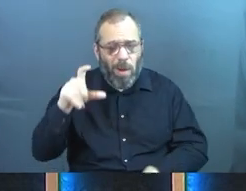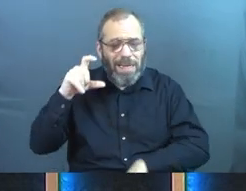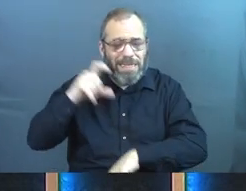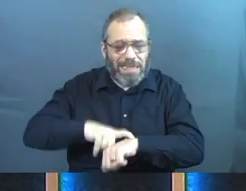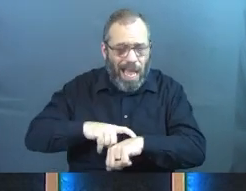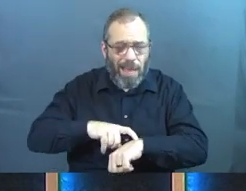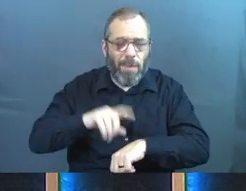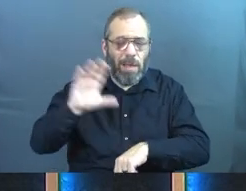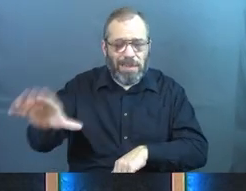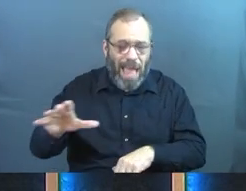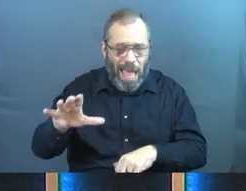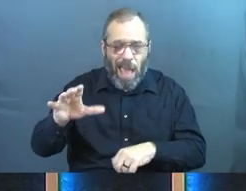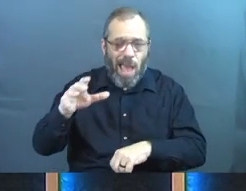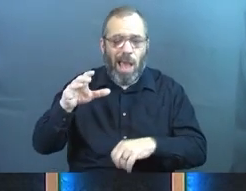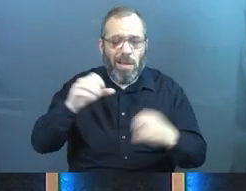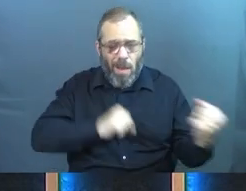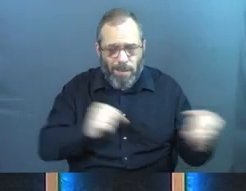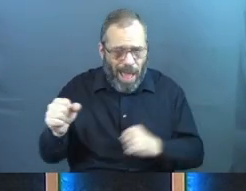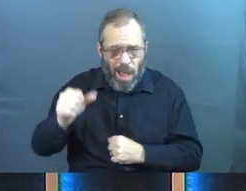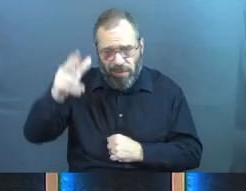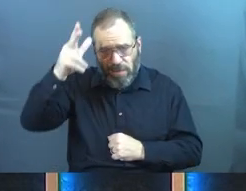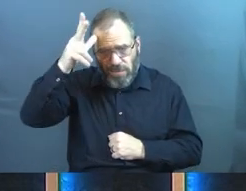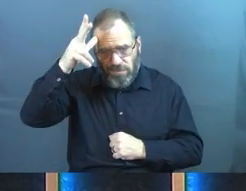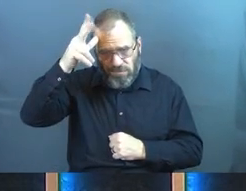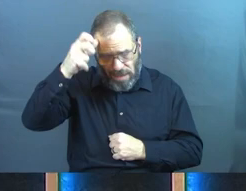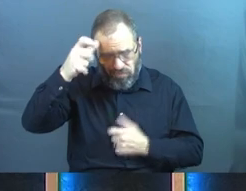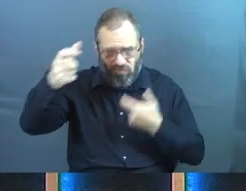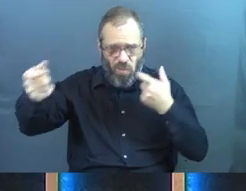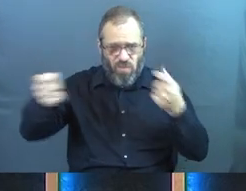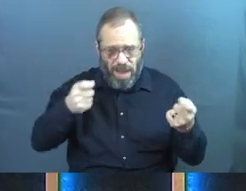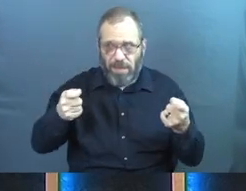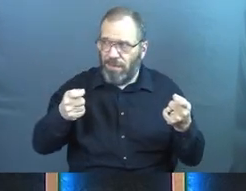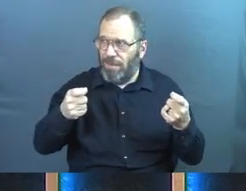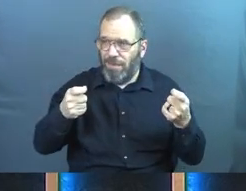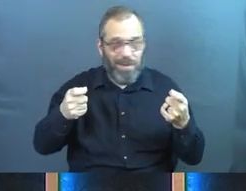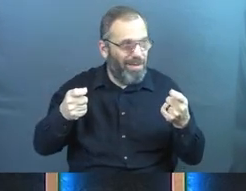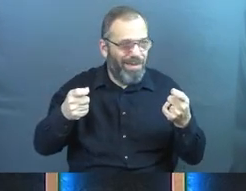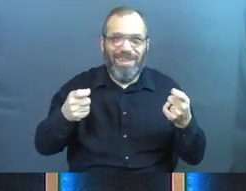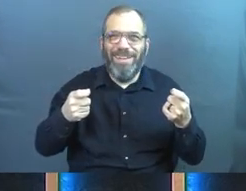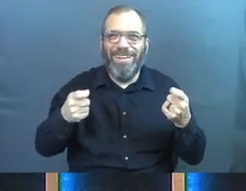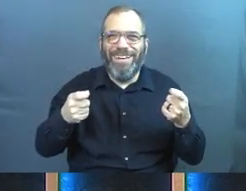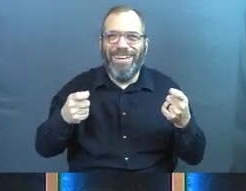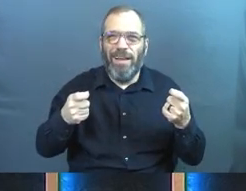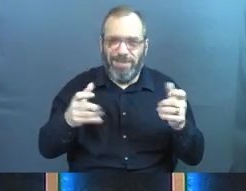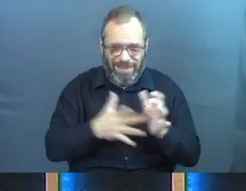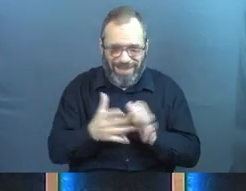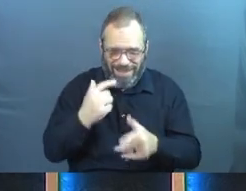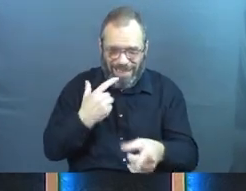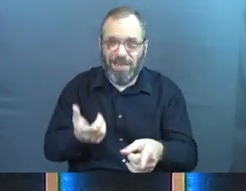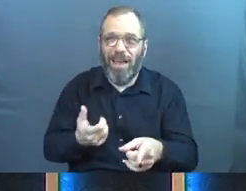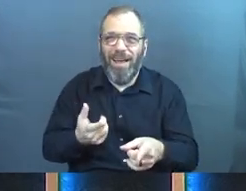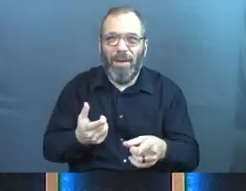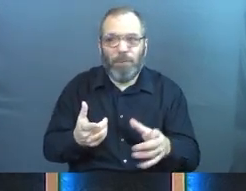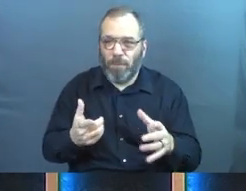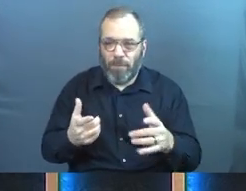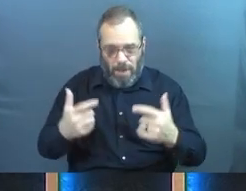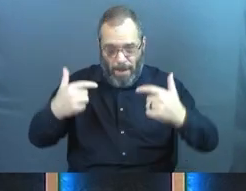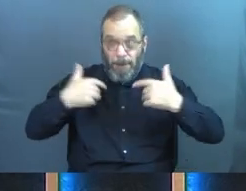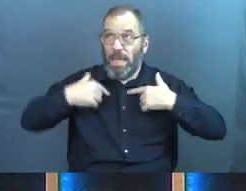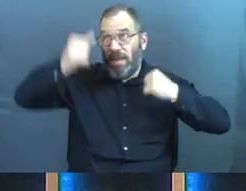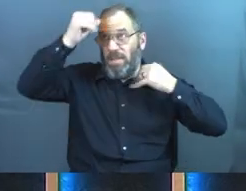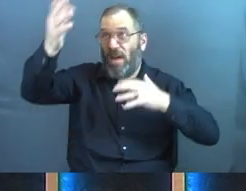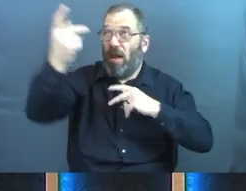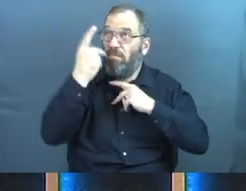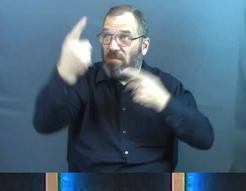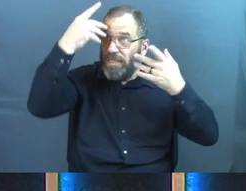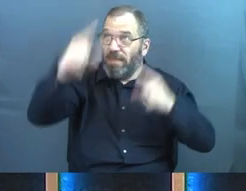moment, the time when the power of darkness reigns. So I love what Jesus is saying here. He's like, me and the Father